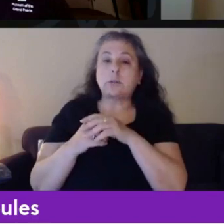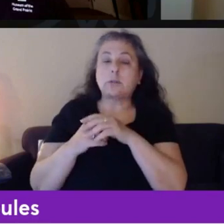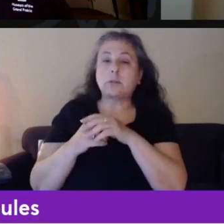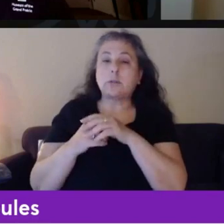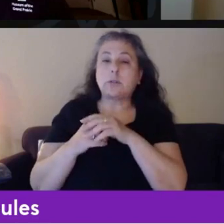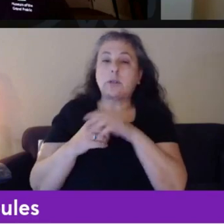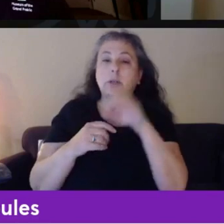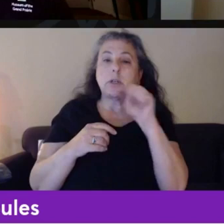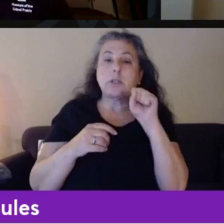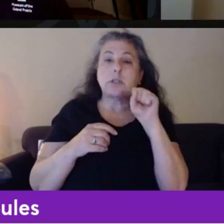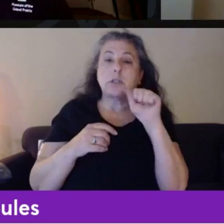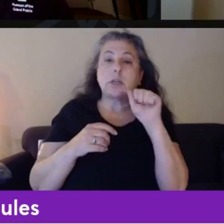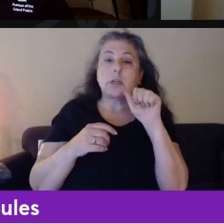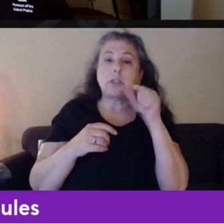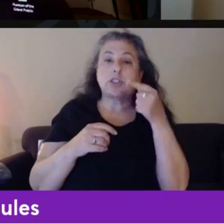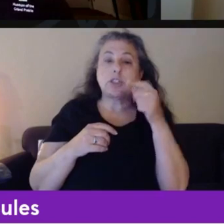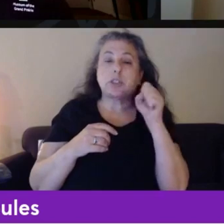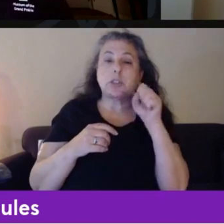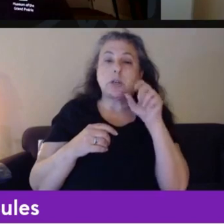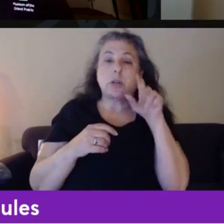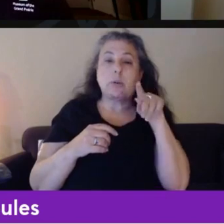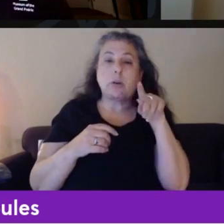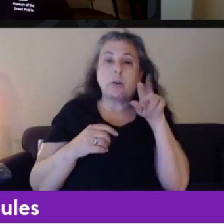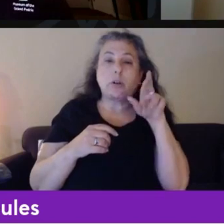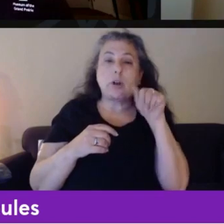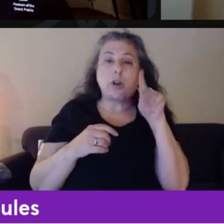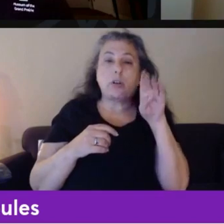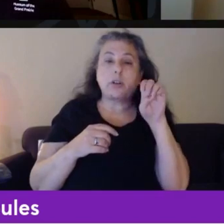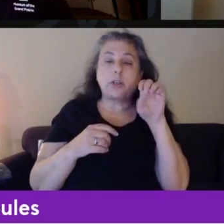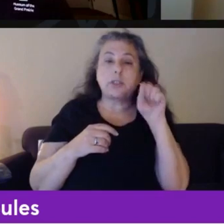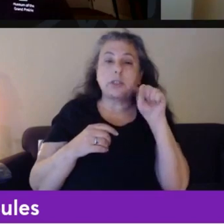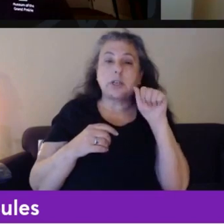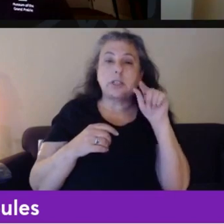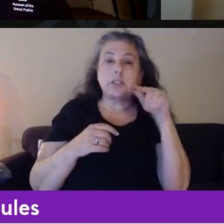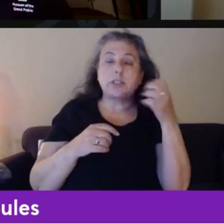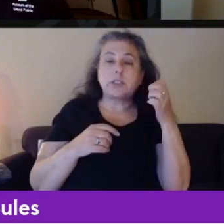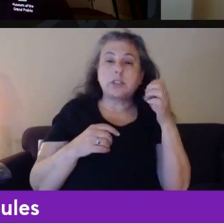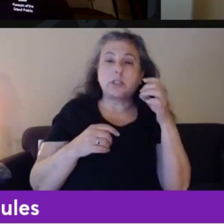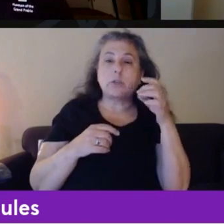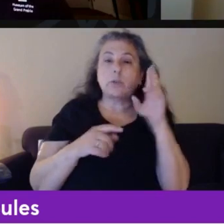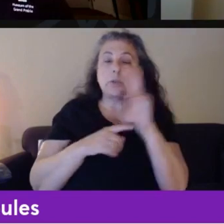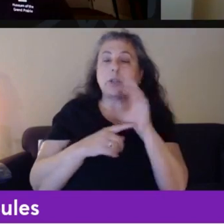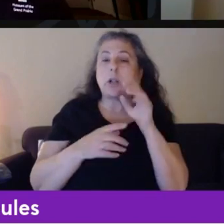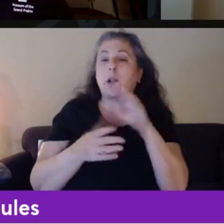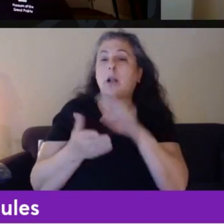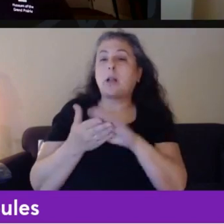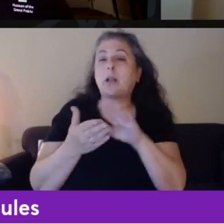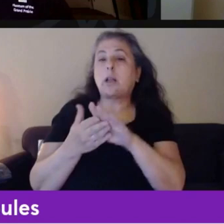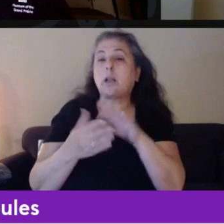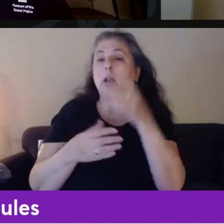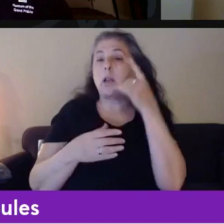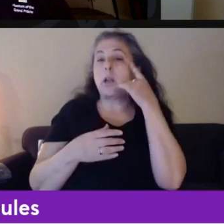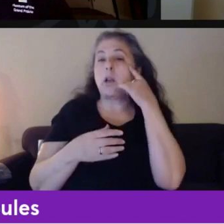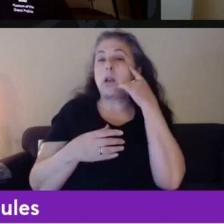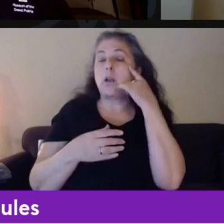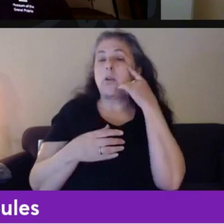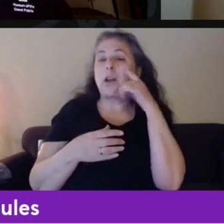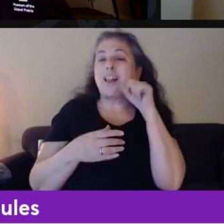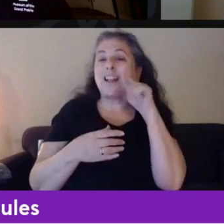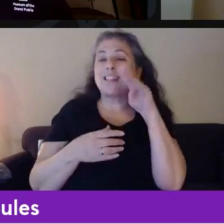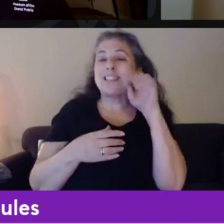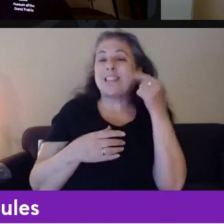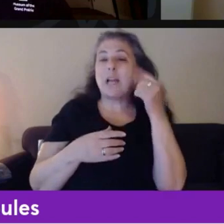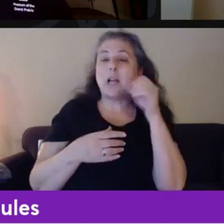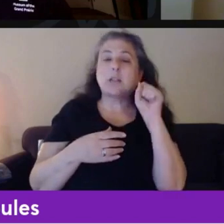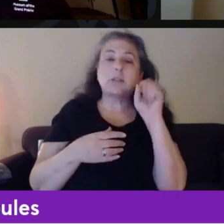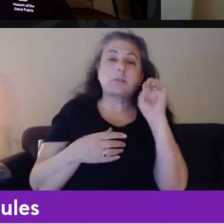sage, prairie sage. We use that a lot for cleansing and smudging. Even if you're